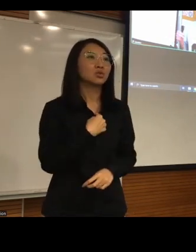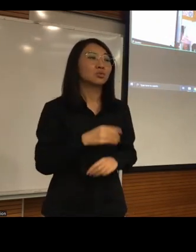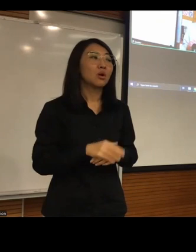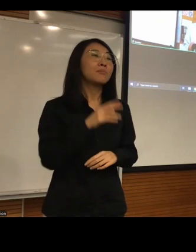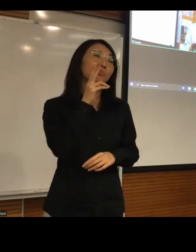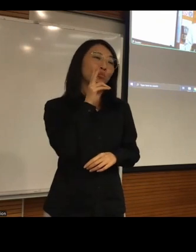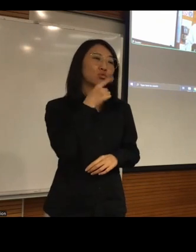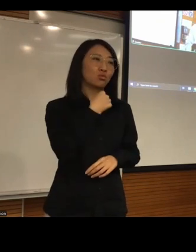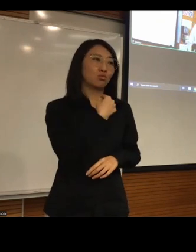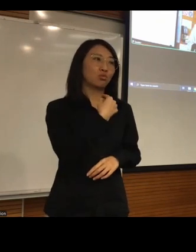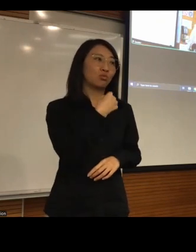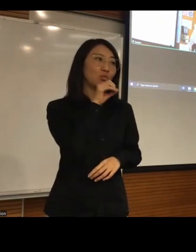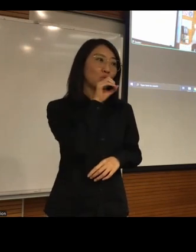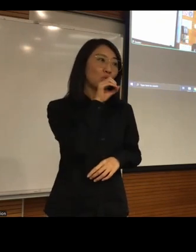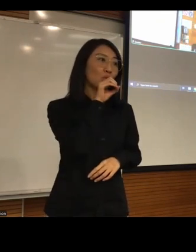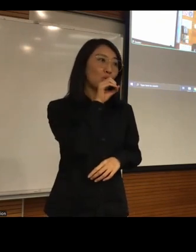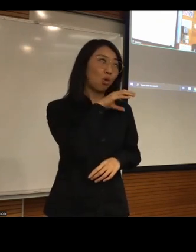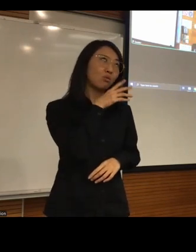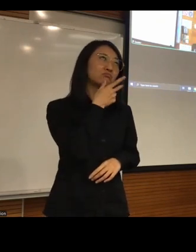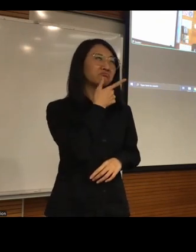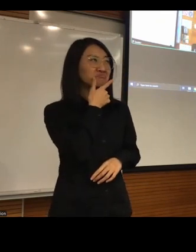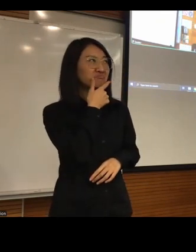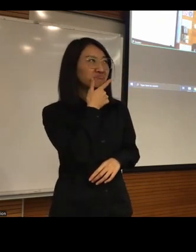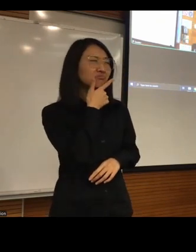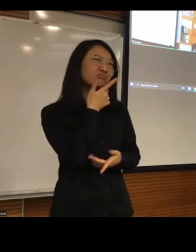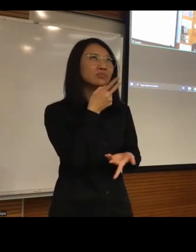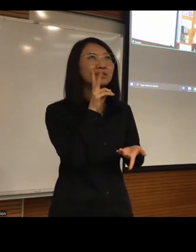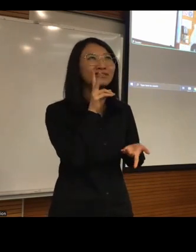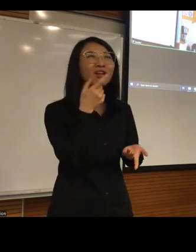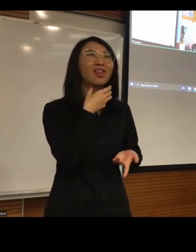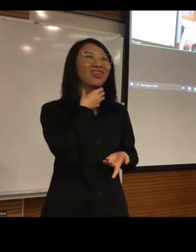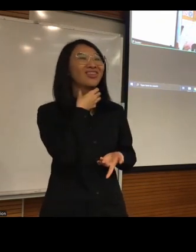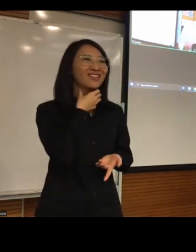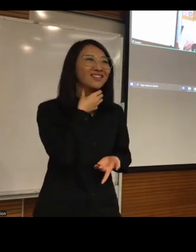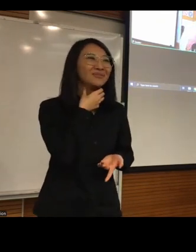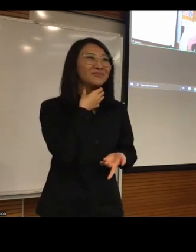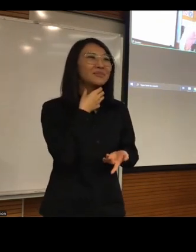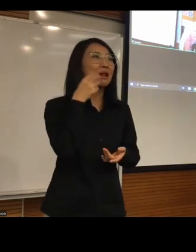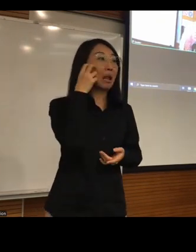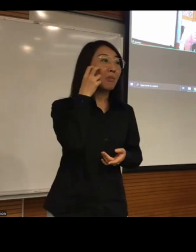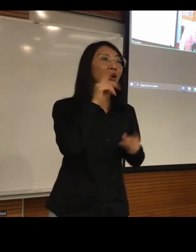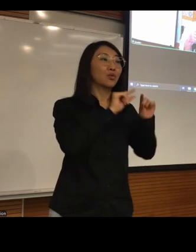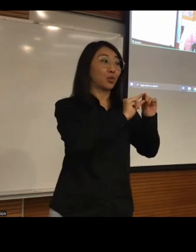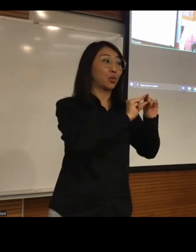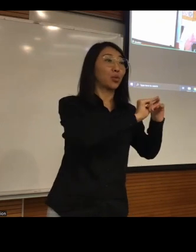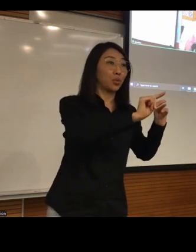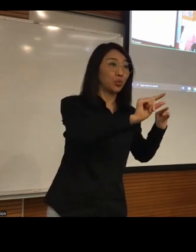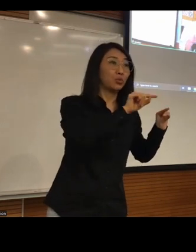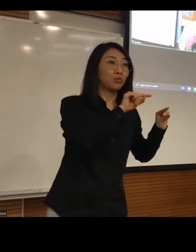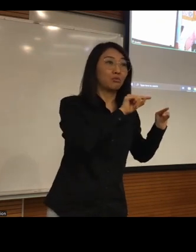say, well, I can't give you an example, but think of a sentence and